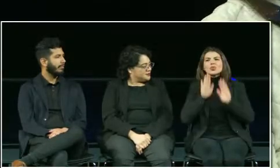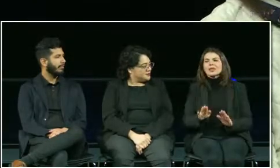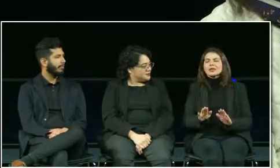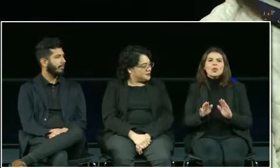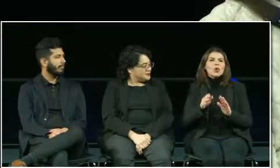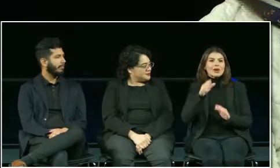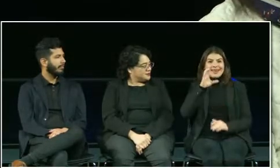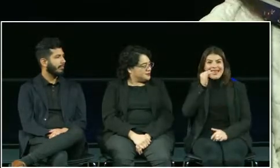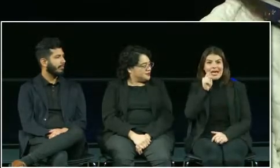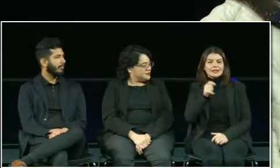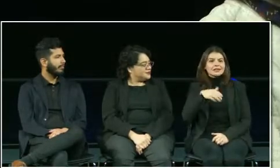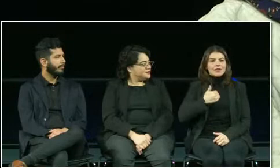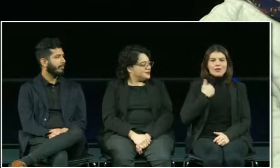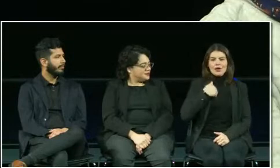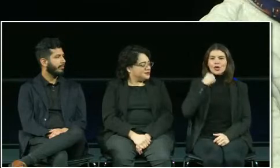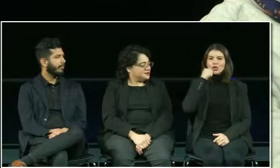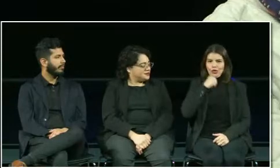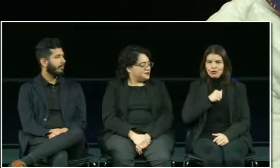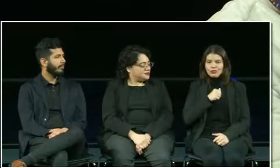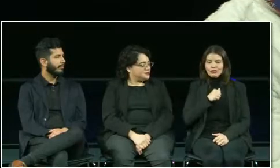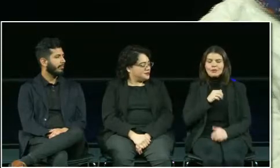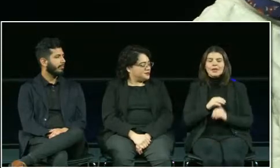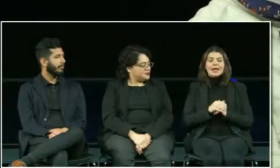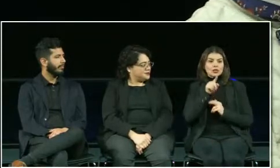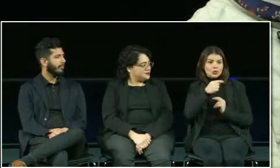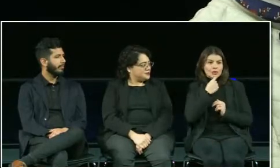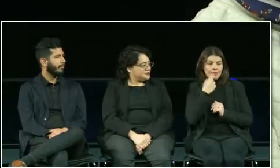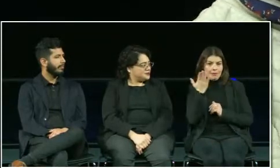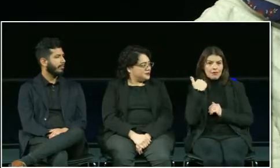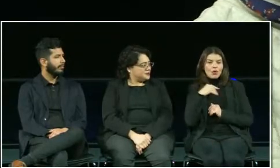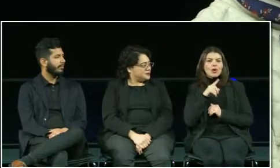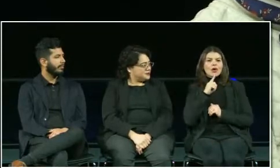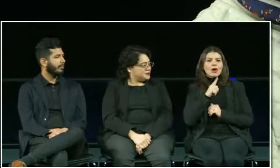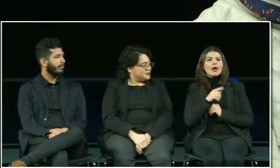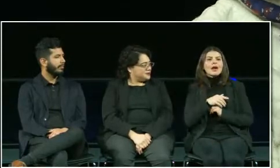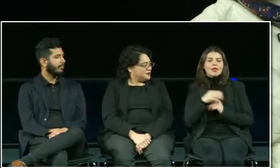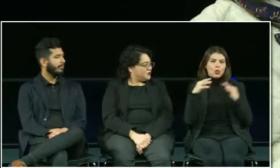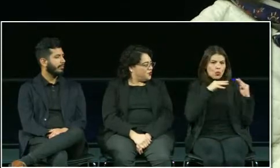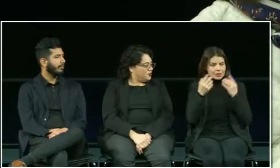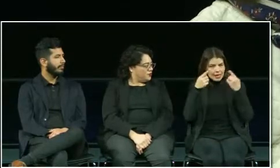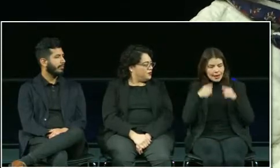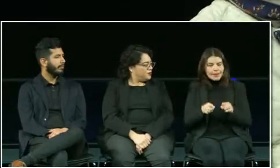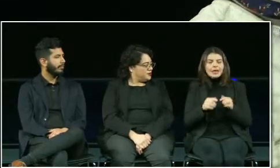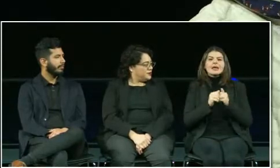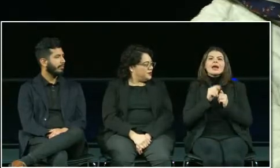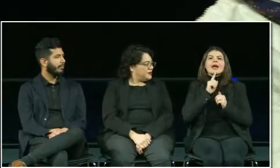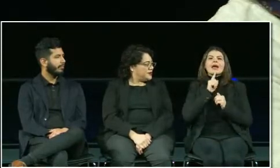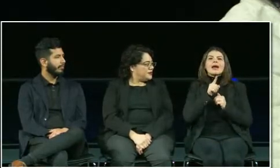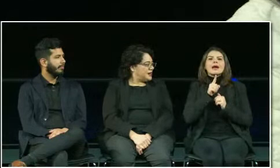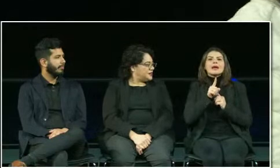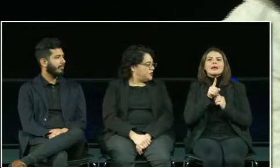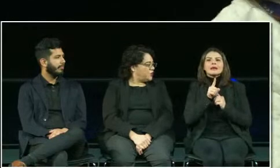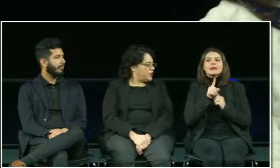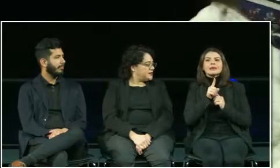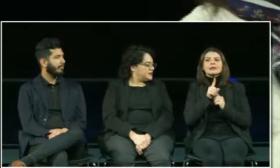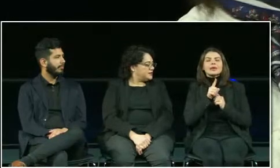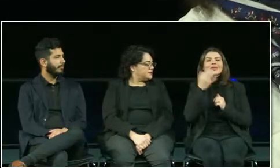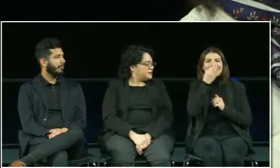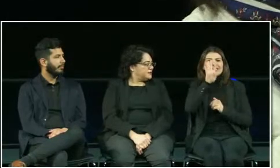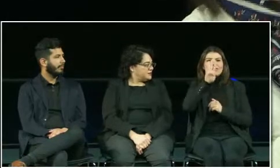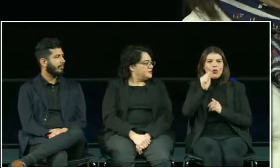of girls, young girls, and as you said, 40s, the war is going on, and also, guess who they're taken care